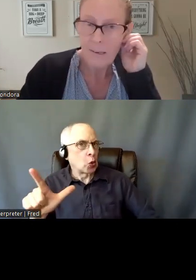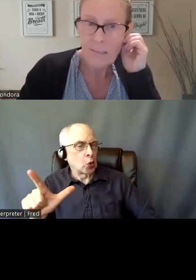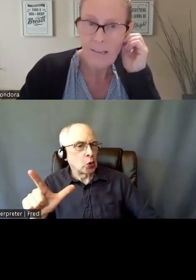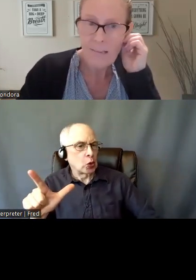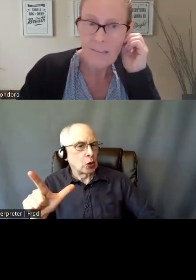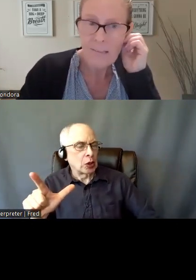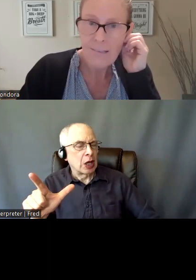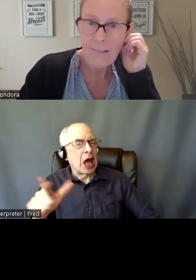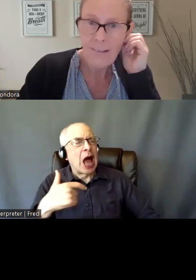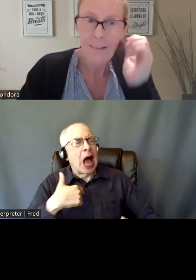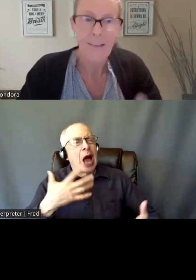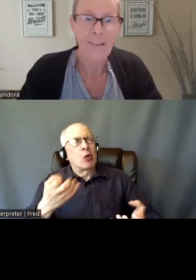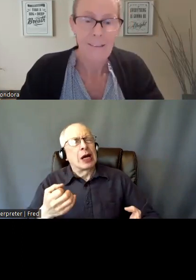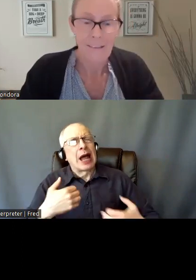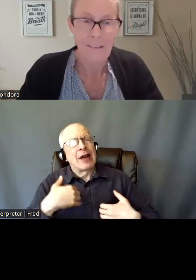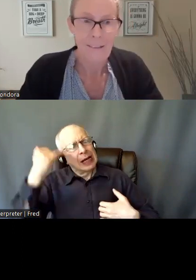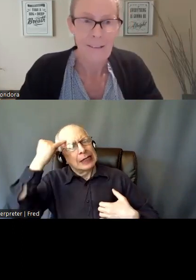to get a sense